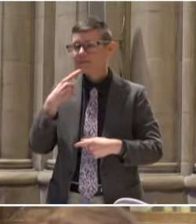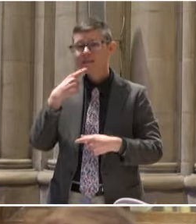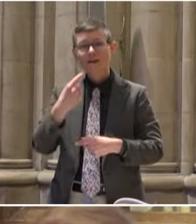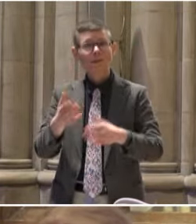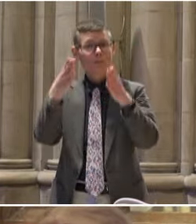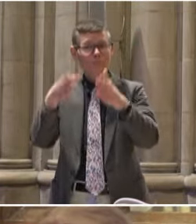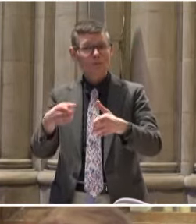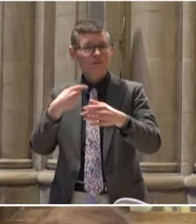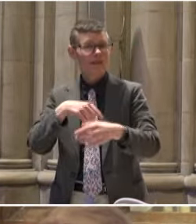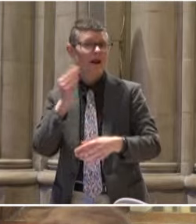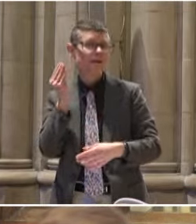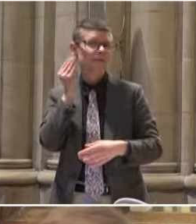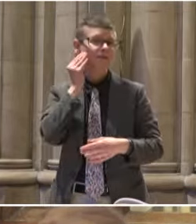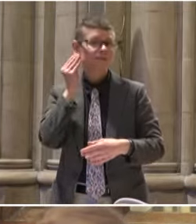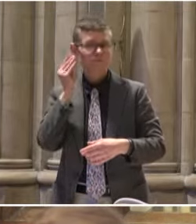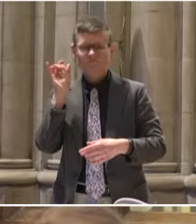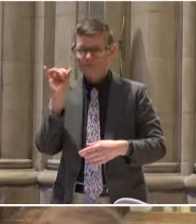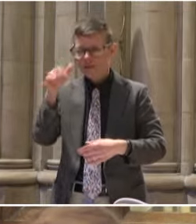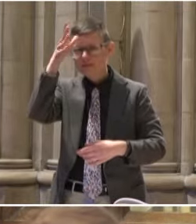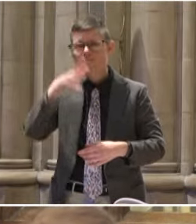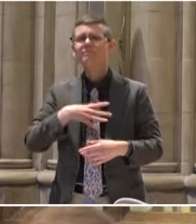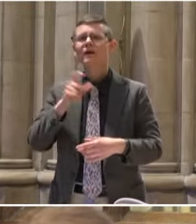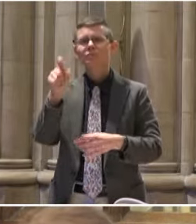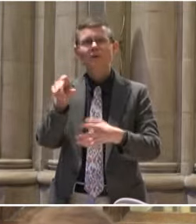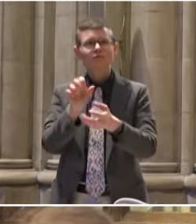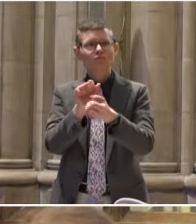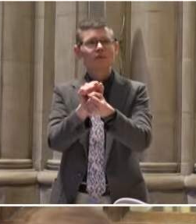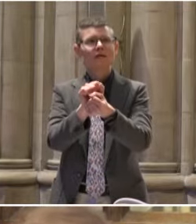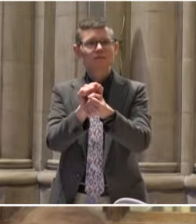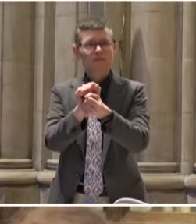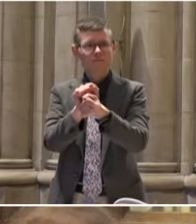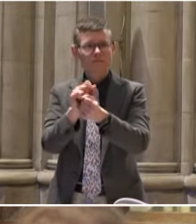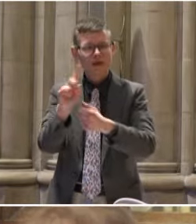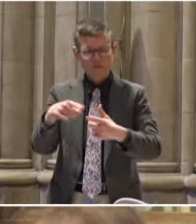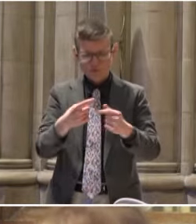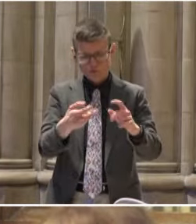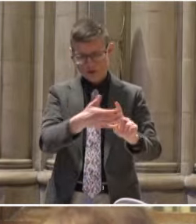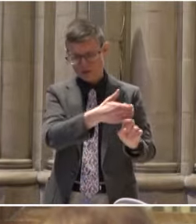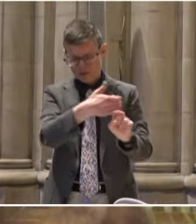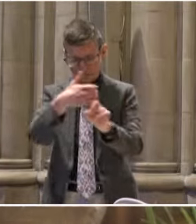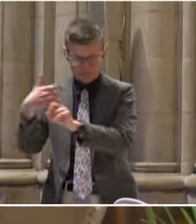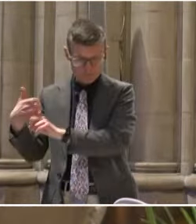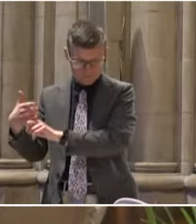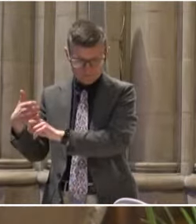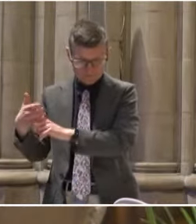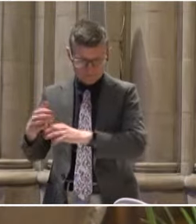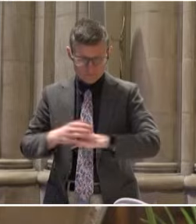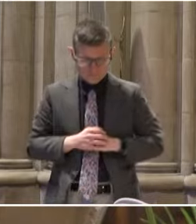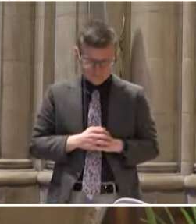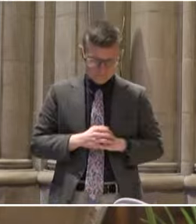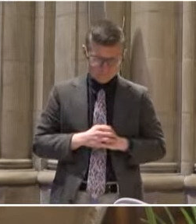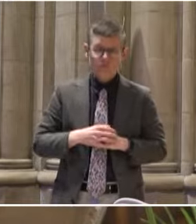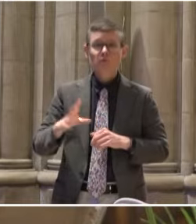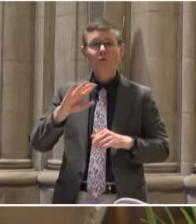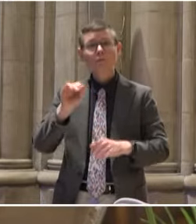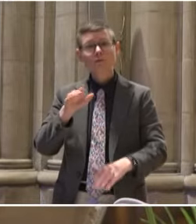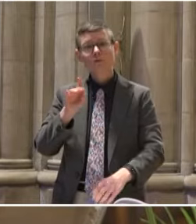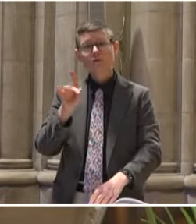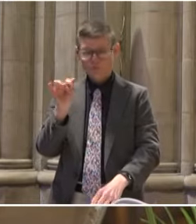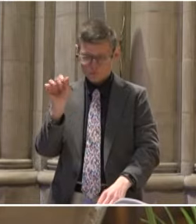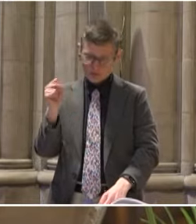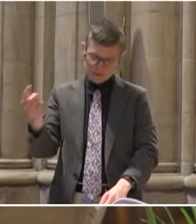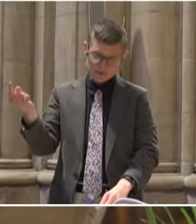man. Arrest him and lead him away under guard. So when Judas came, he